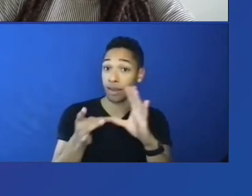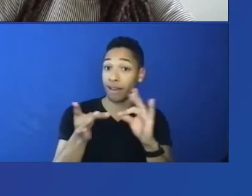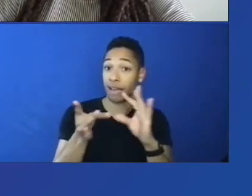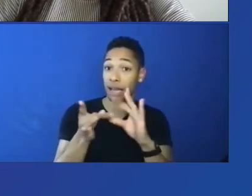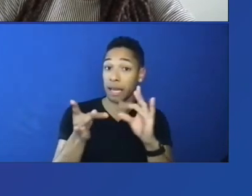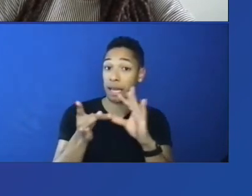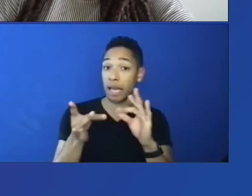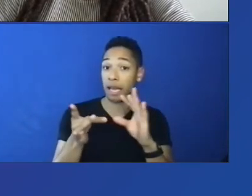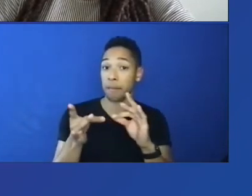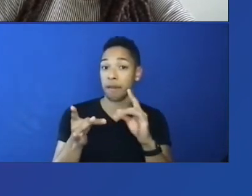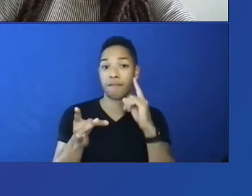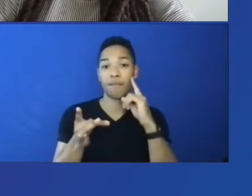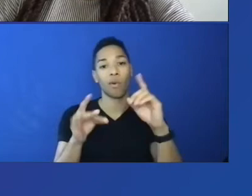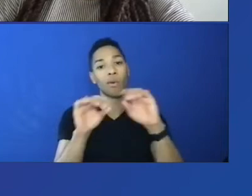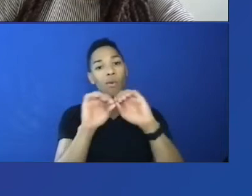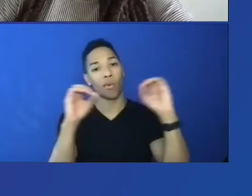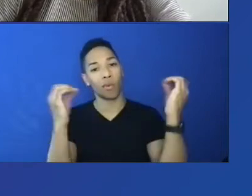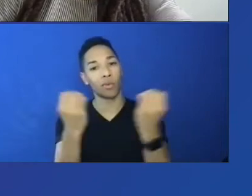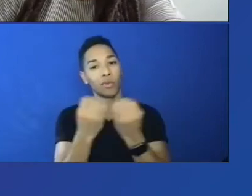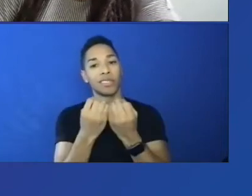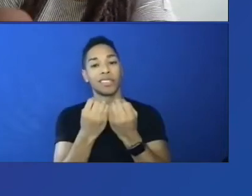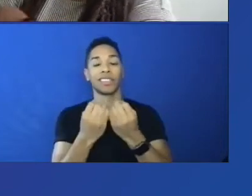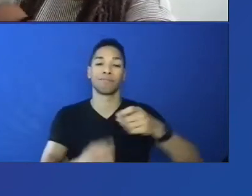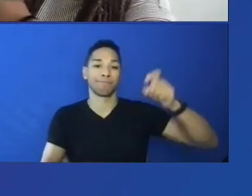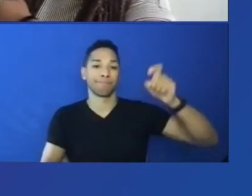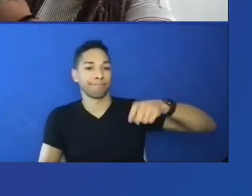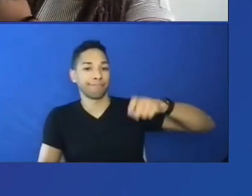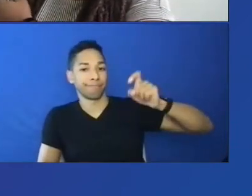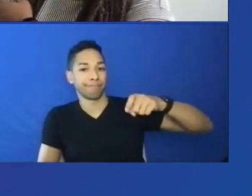on sort of the organization's necessary